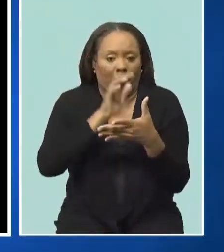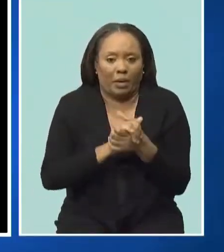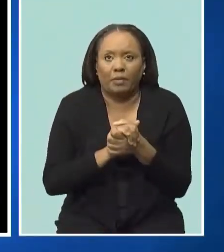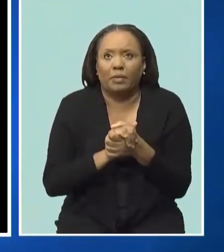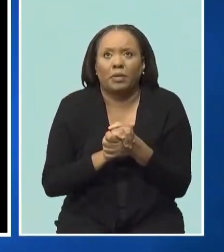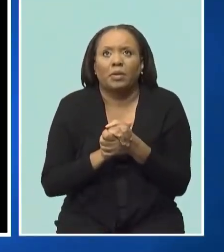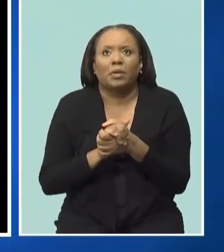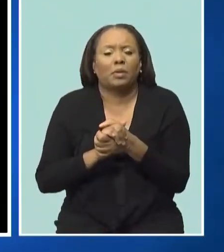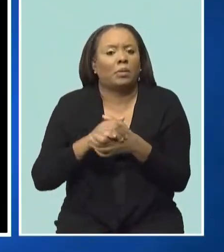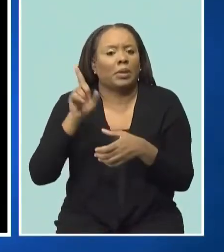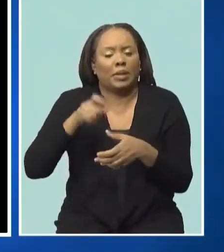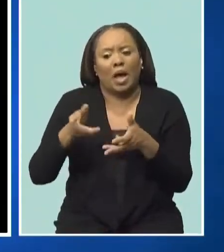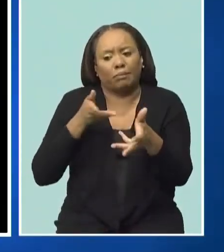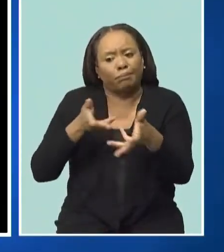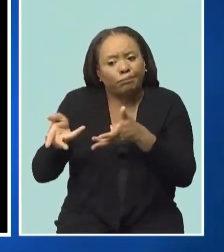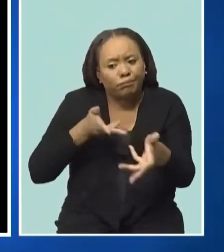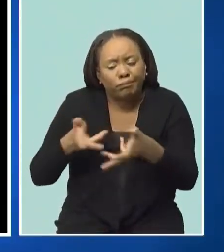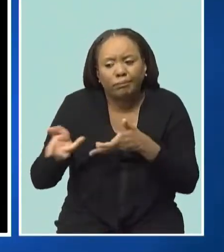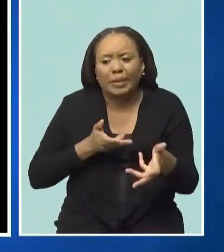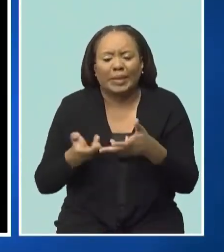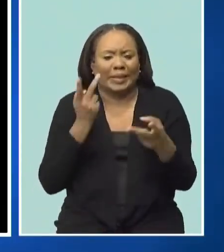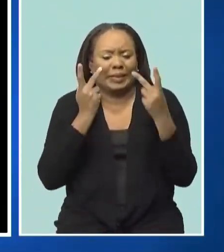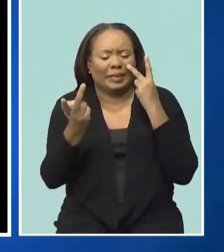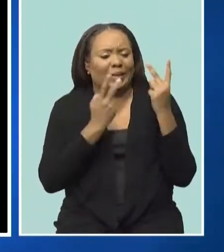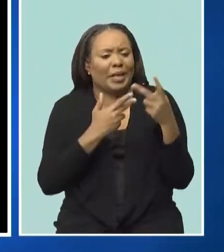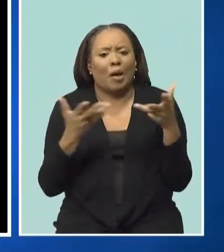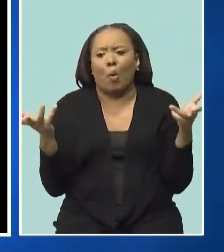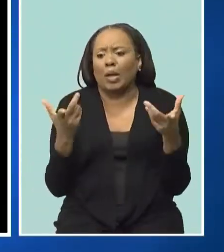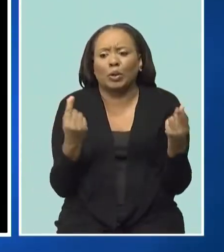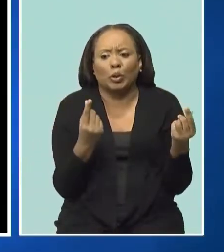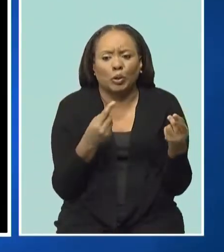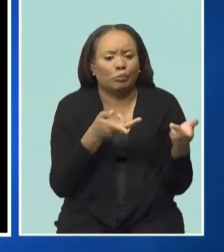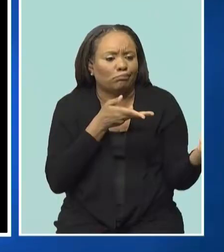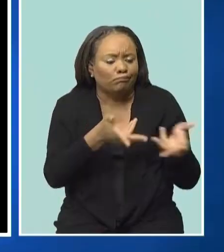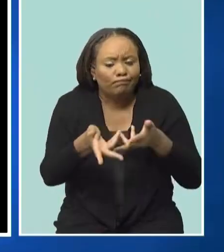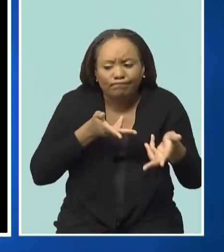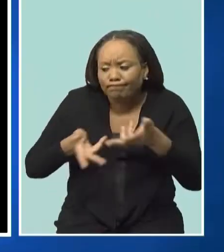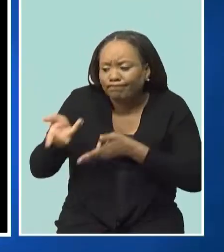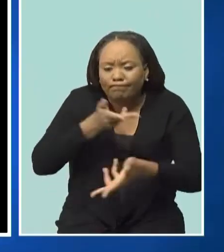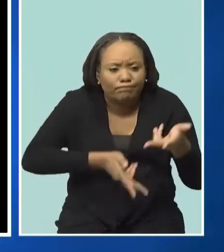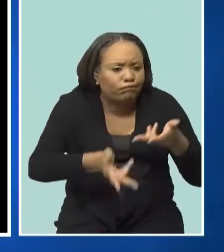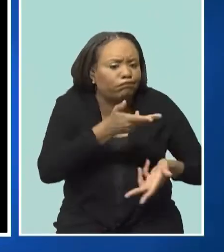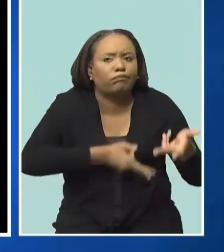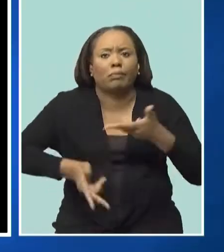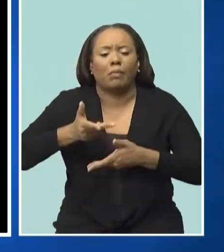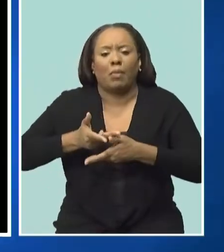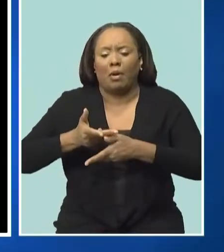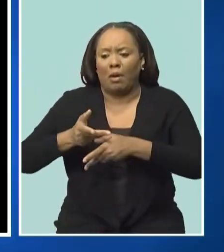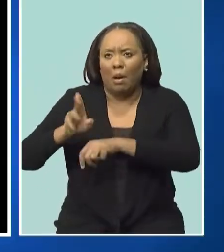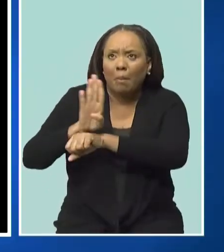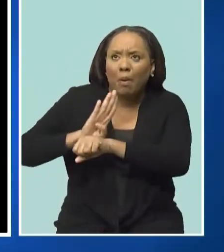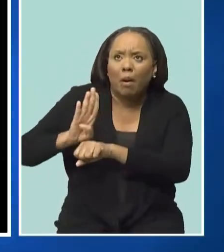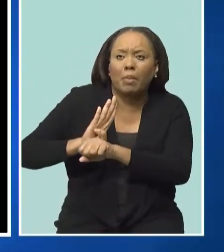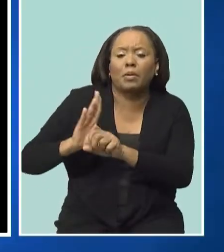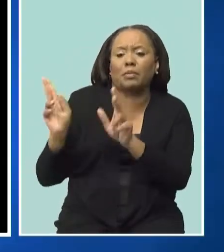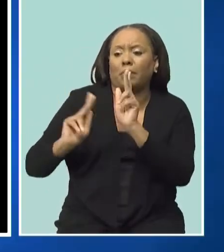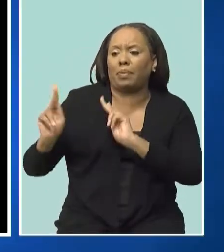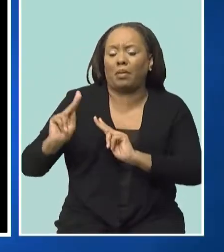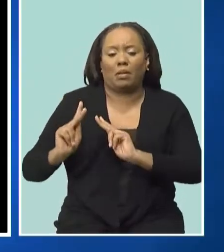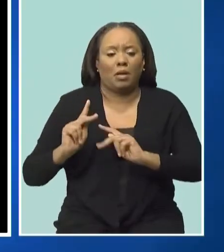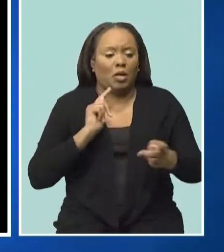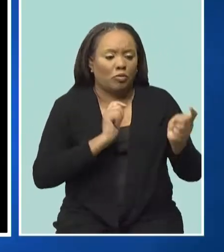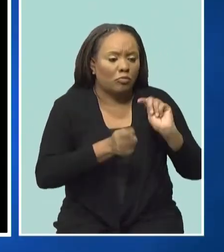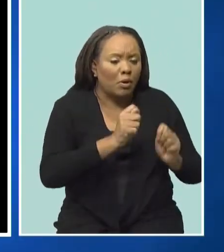be some kind of conversation where we work out some kind of arrangement so that the Bajans and the Trinidad and Tobagonians should